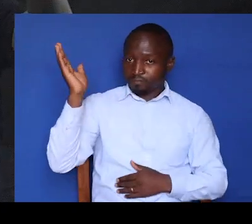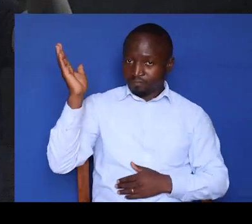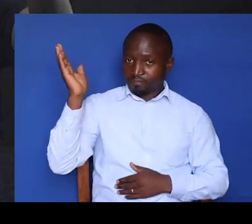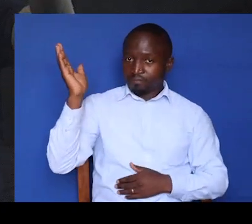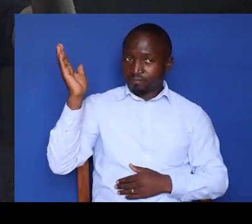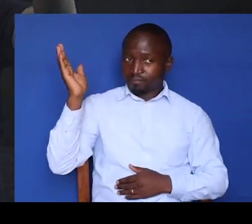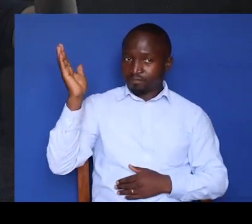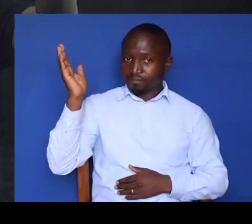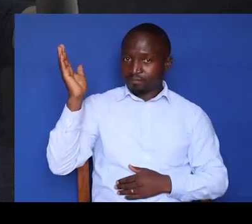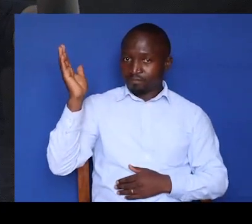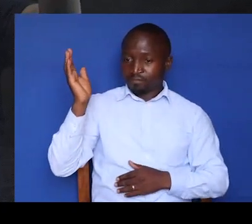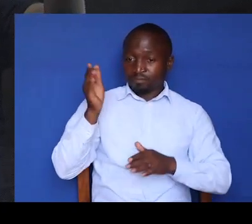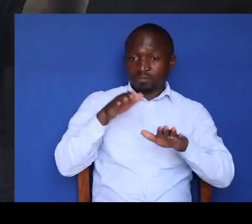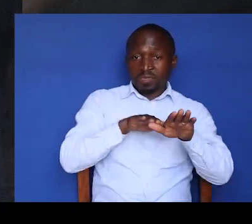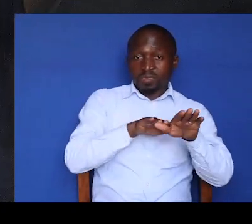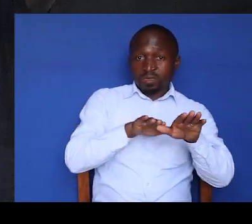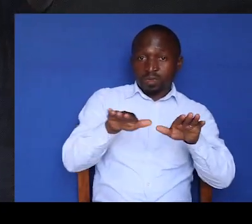it has tributary,